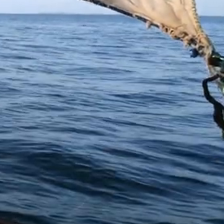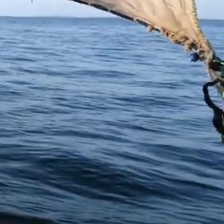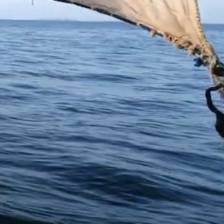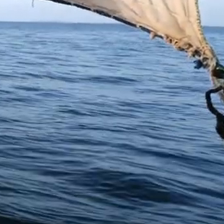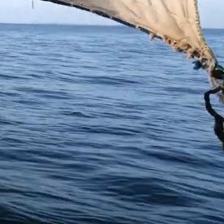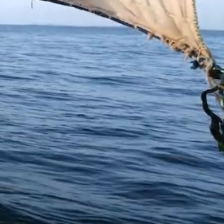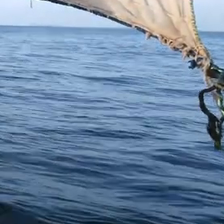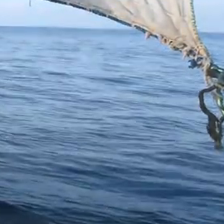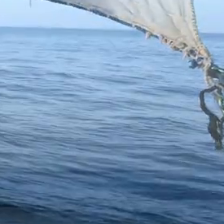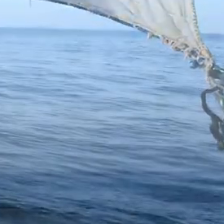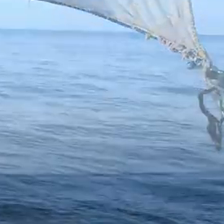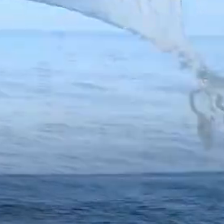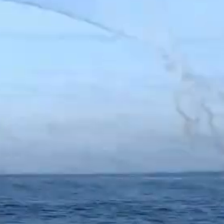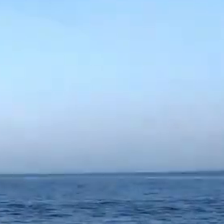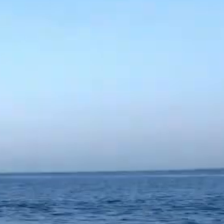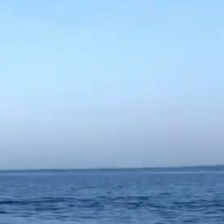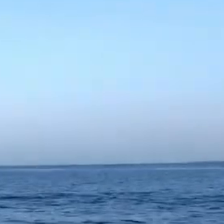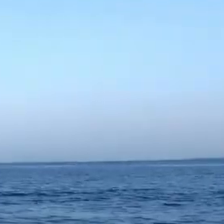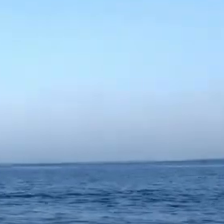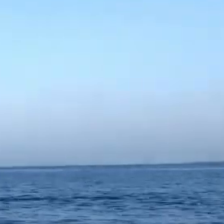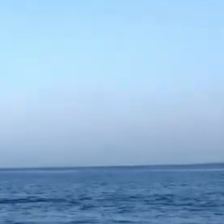nini?